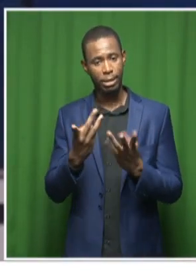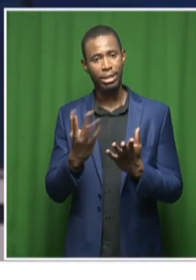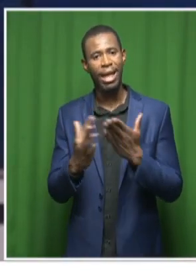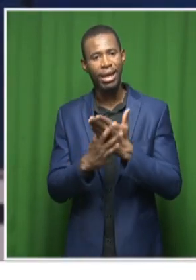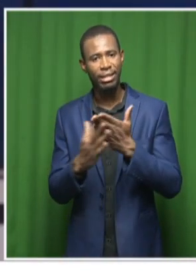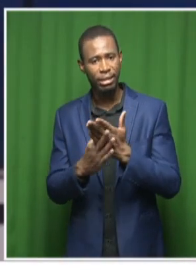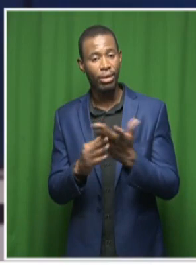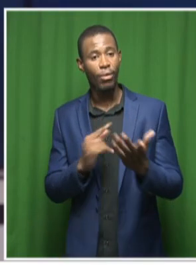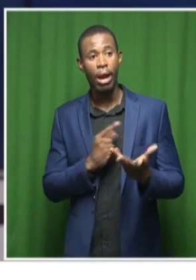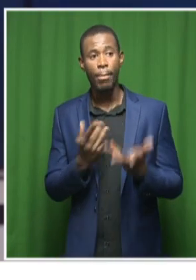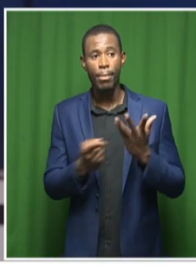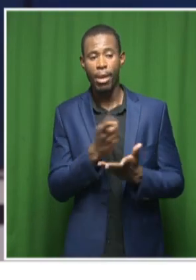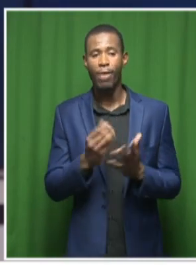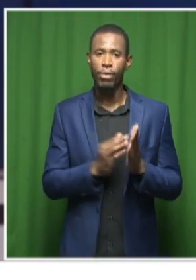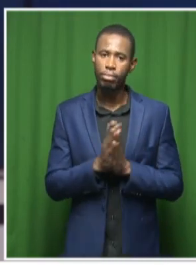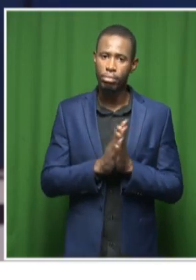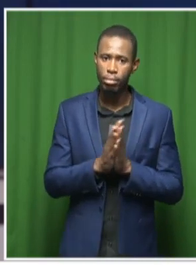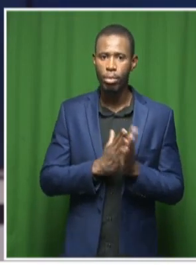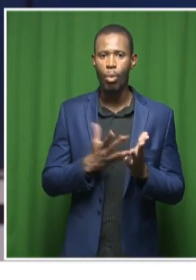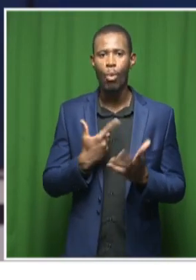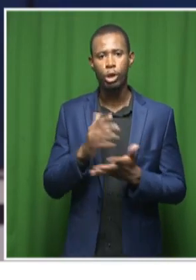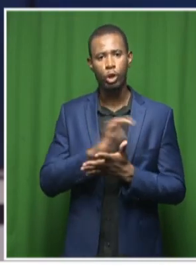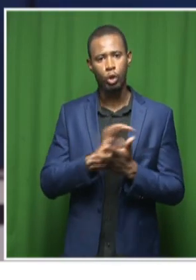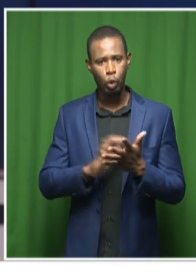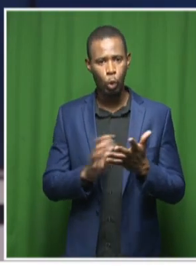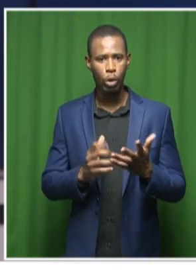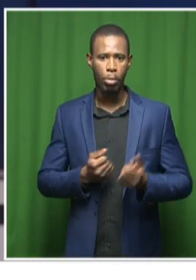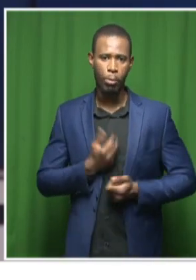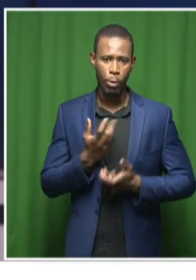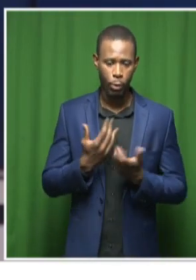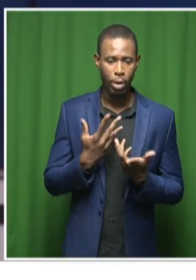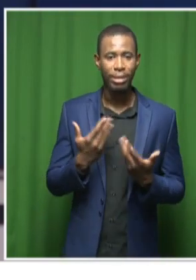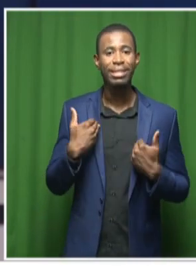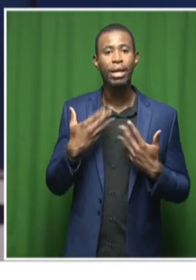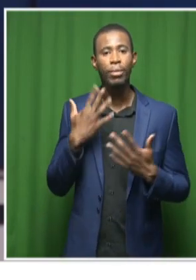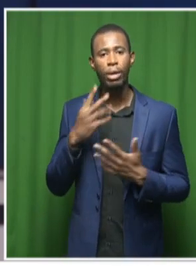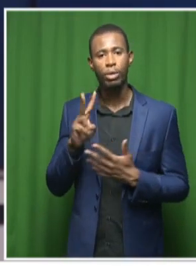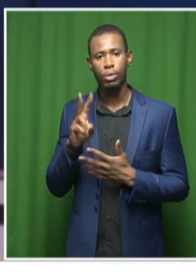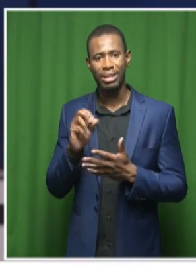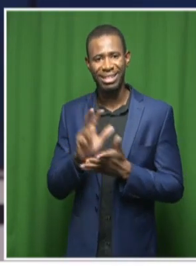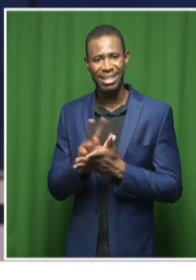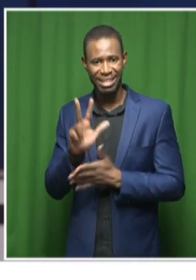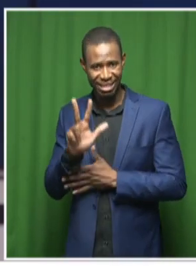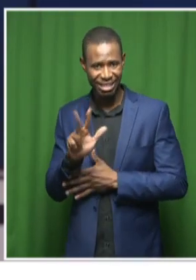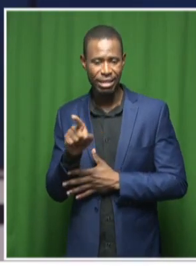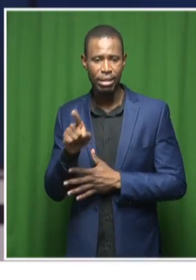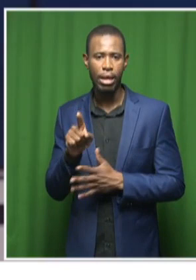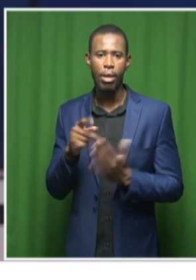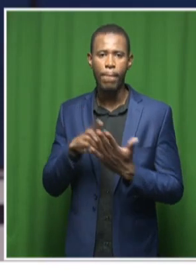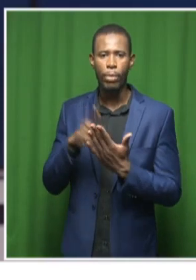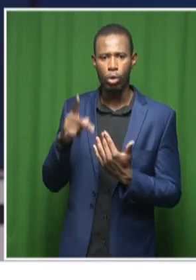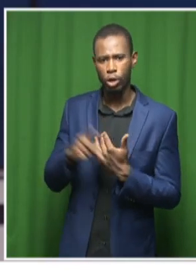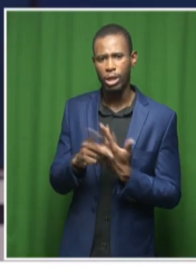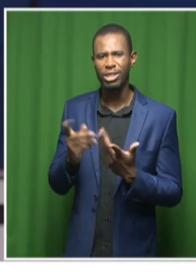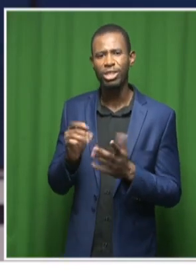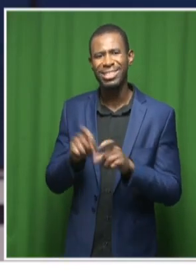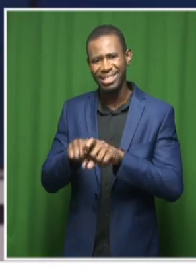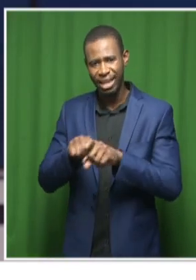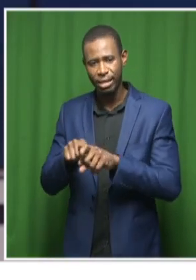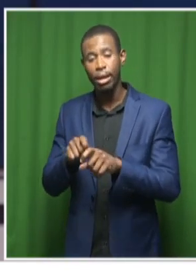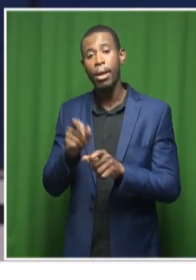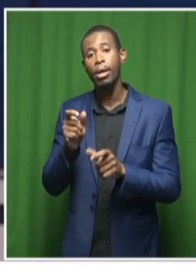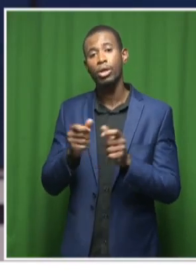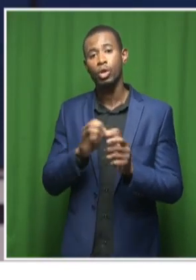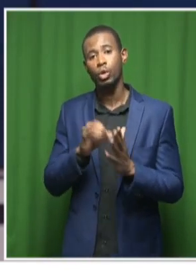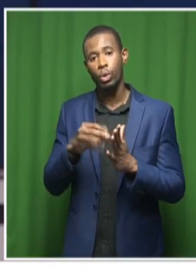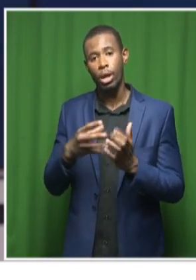storytelling. We started in 2018 in Pretoria, Esteras. It was a pilot project. We started with 35 students. Later